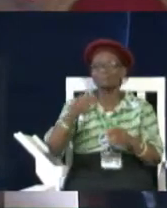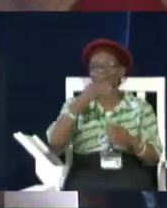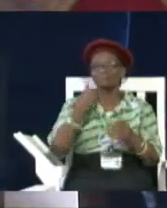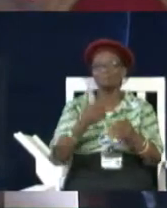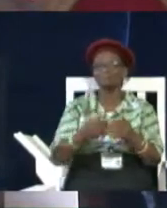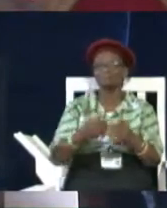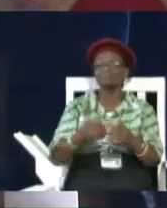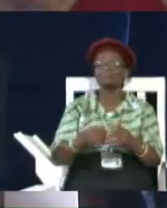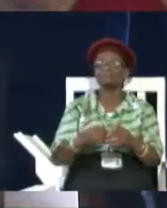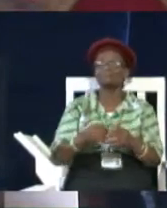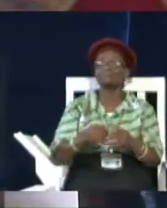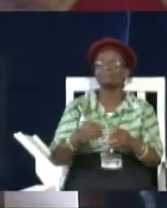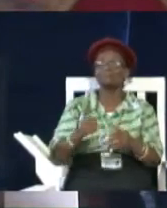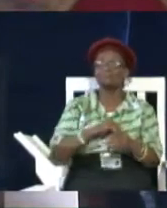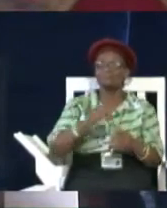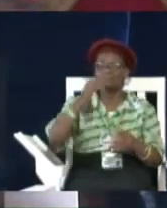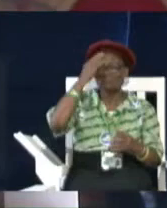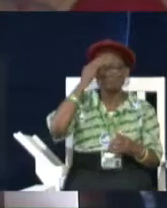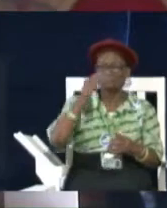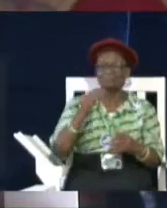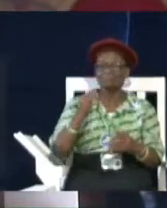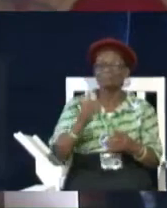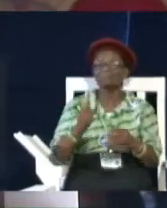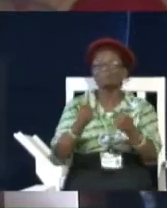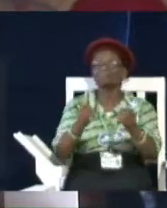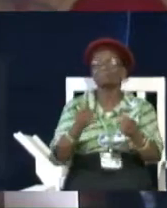looking forward to Friday.